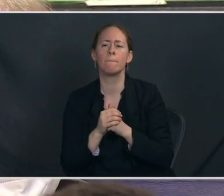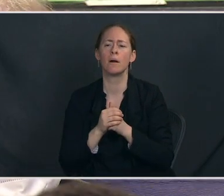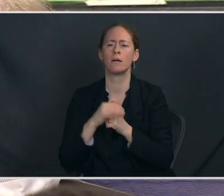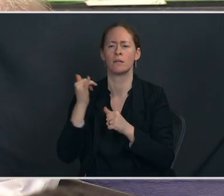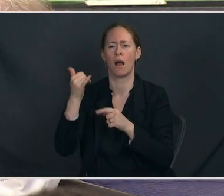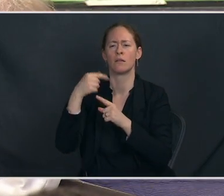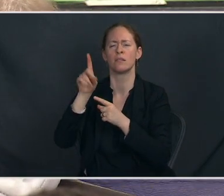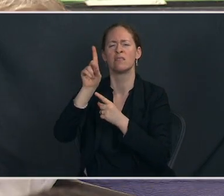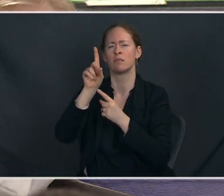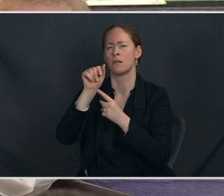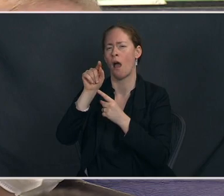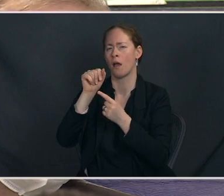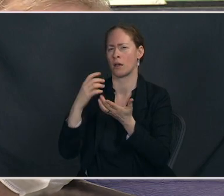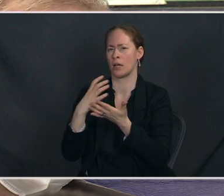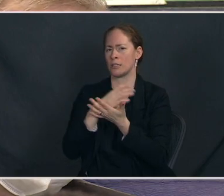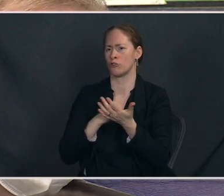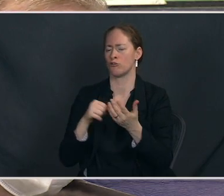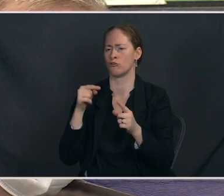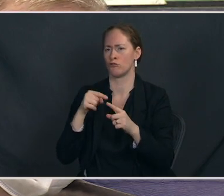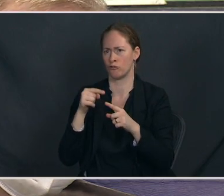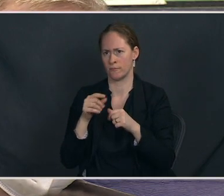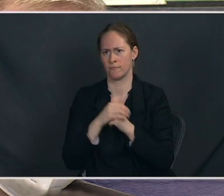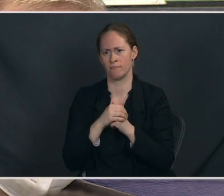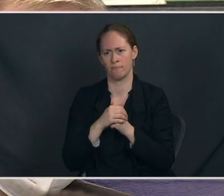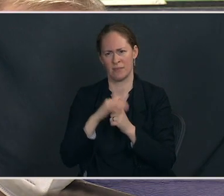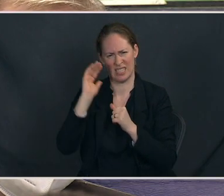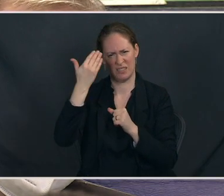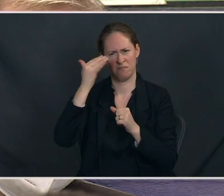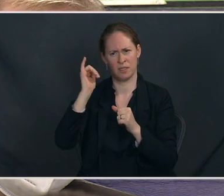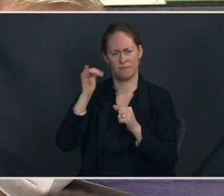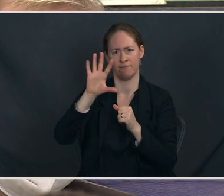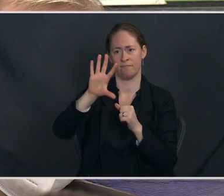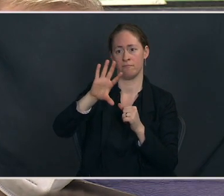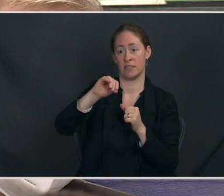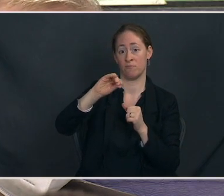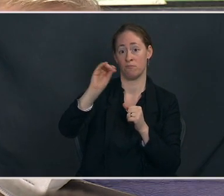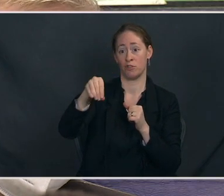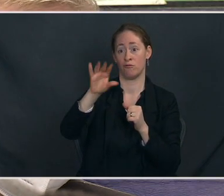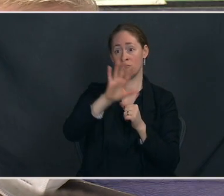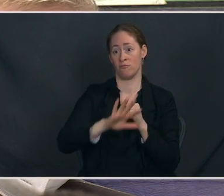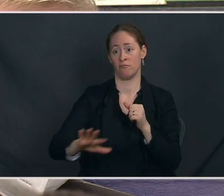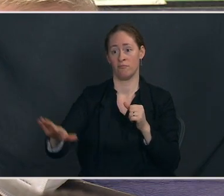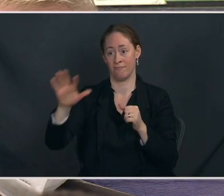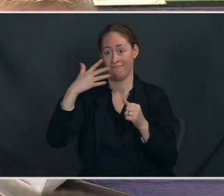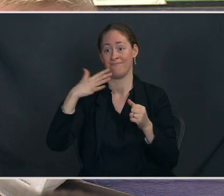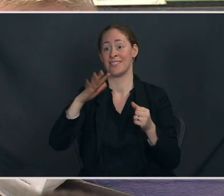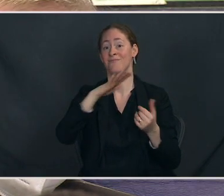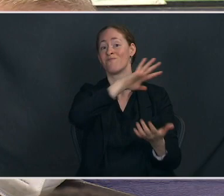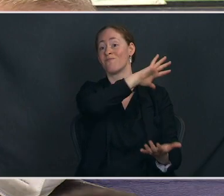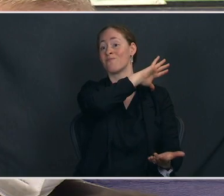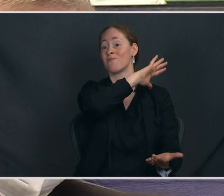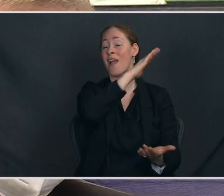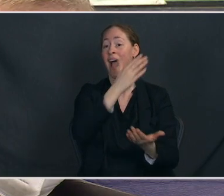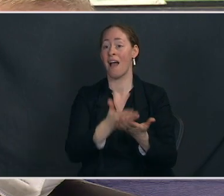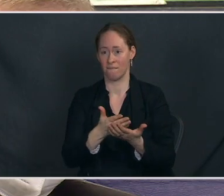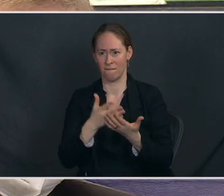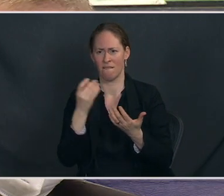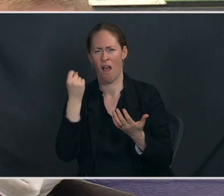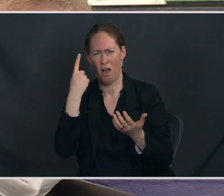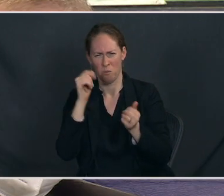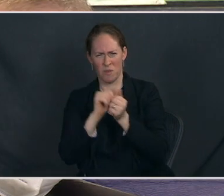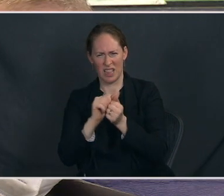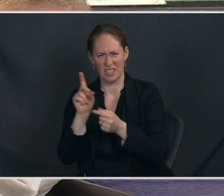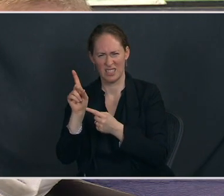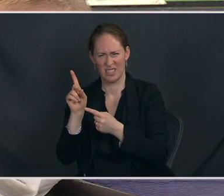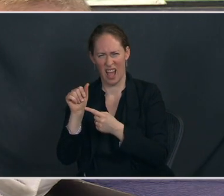my understanding that something like 50% of the vaccinations are coming in without racial data. Is that accurate, or is there something else